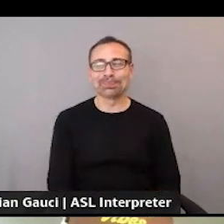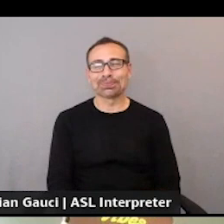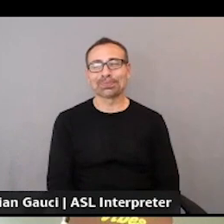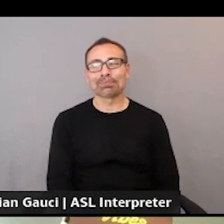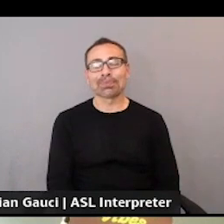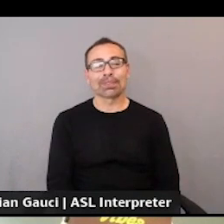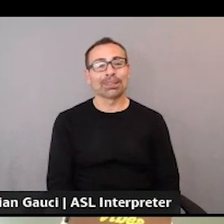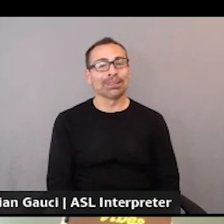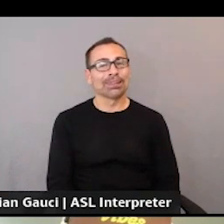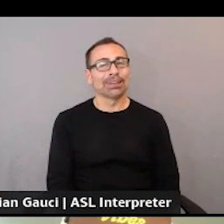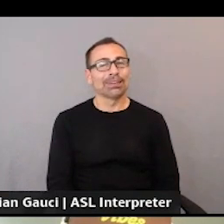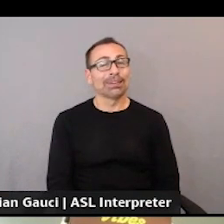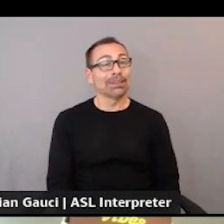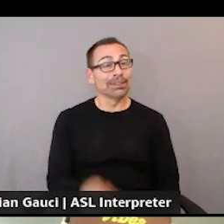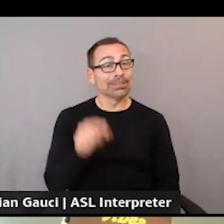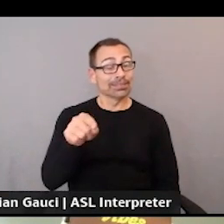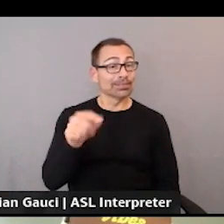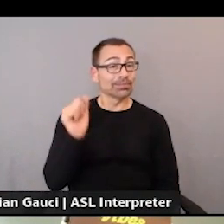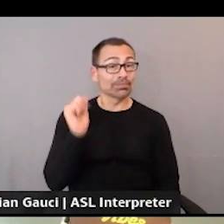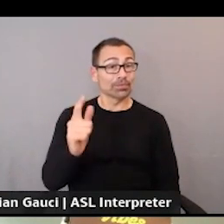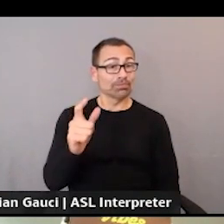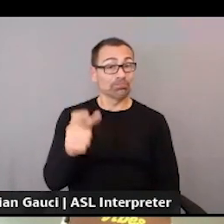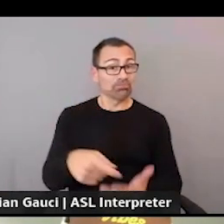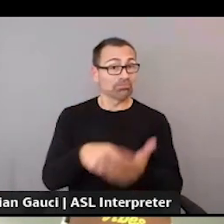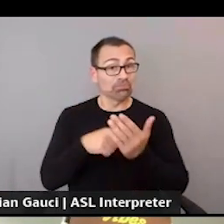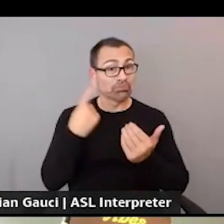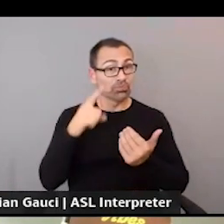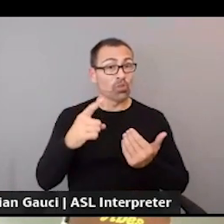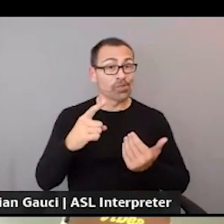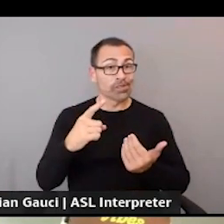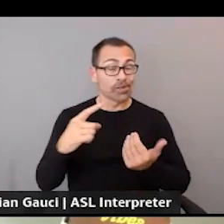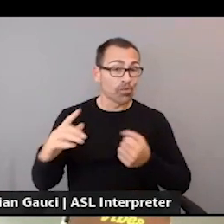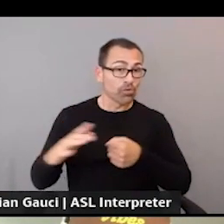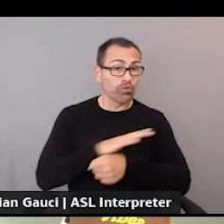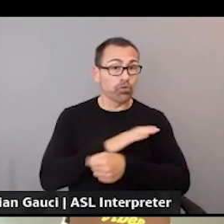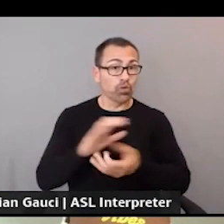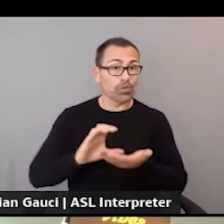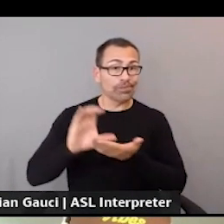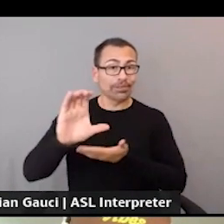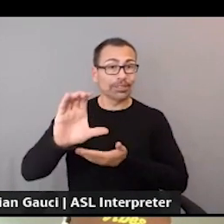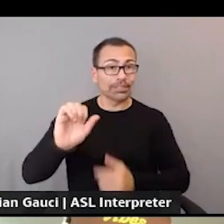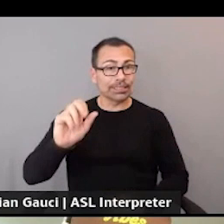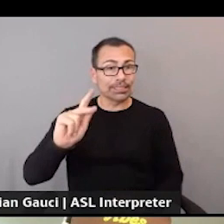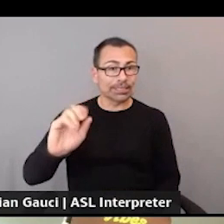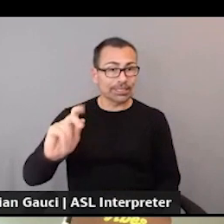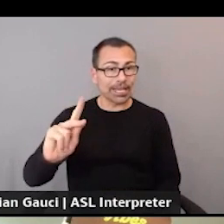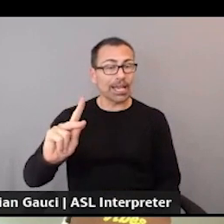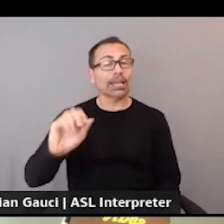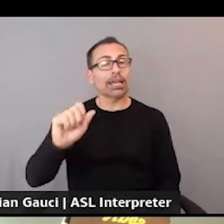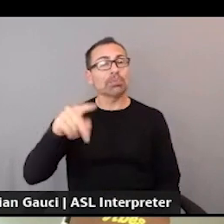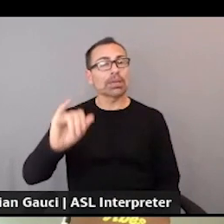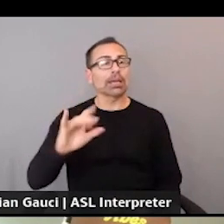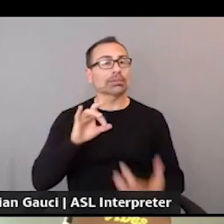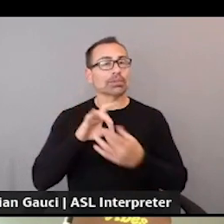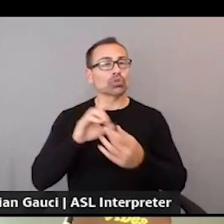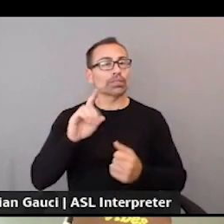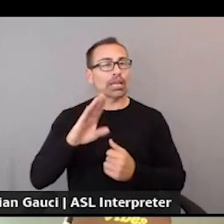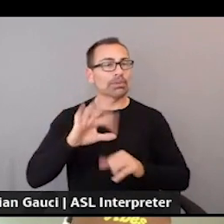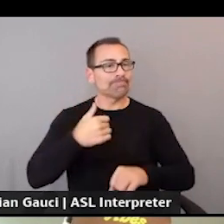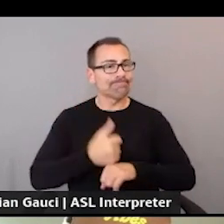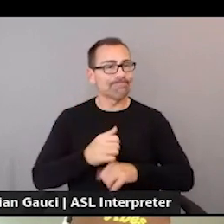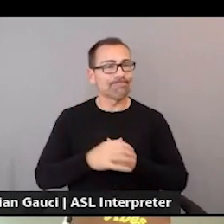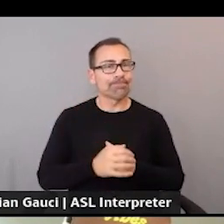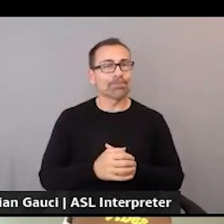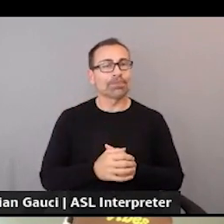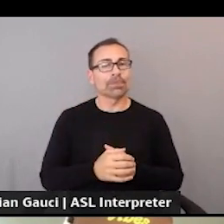But yeah, this is all we need to get our full stack API connected to a database set up. Now, we have